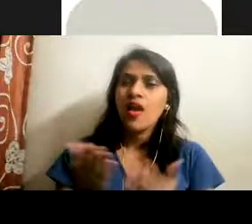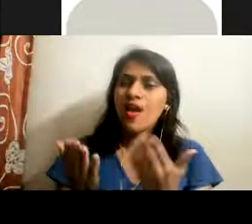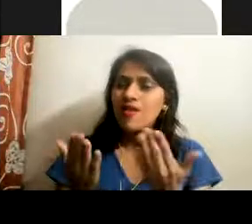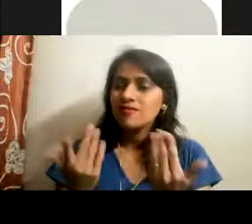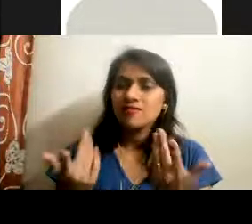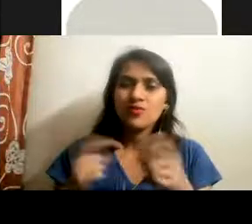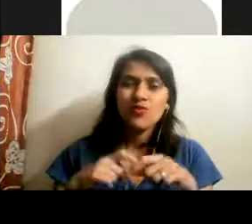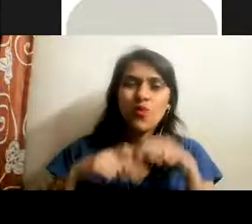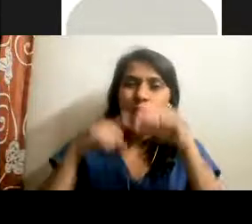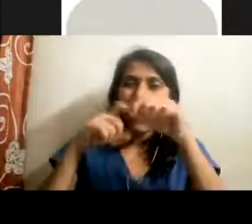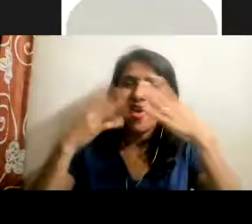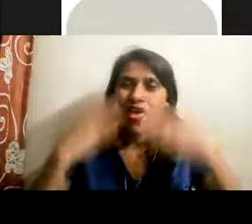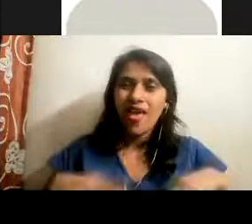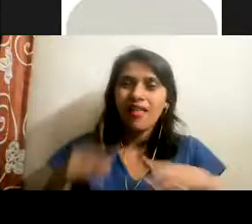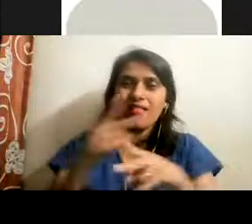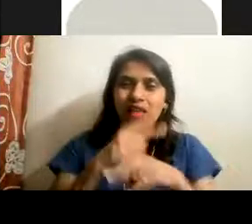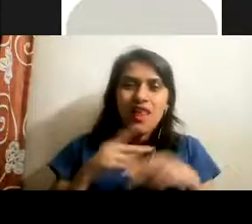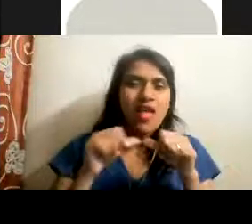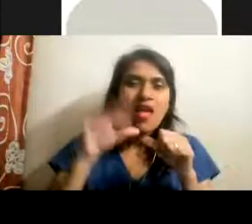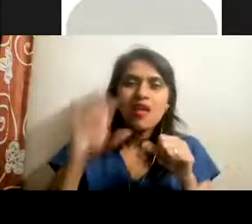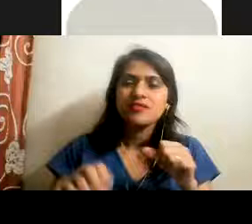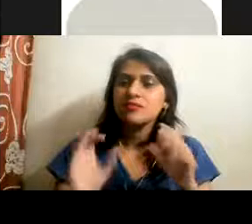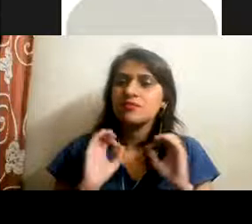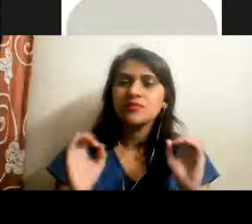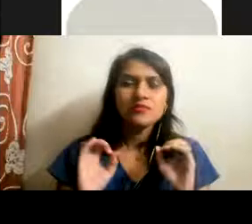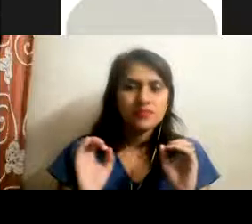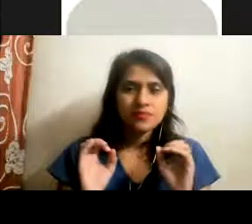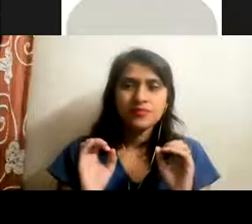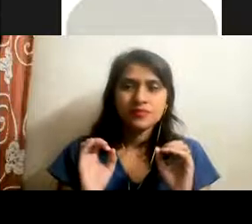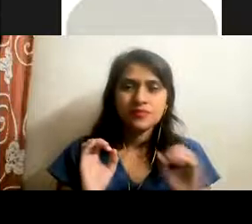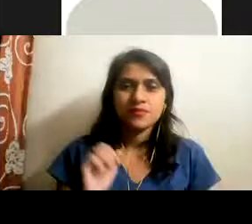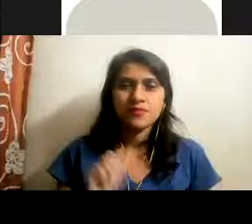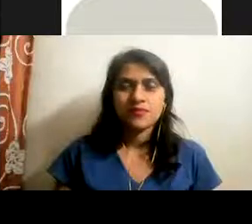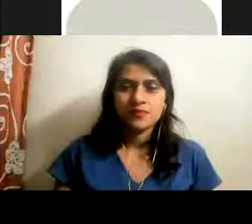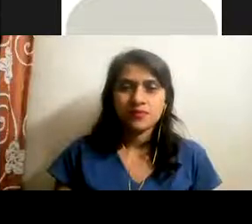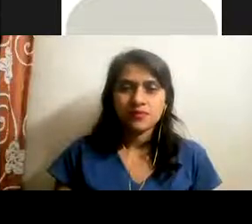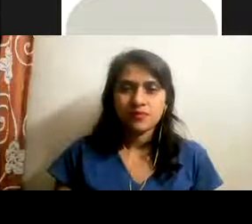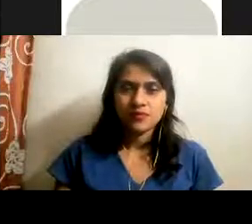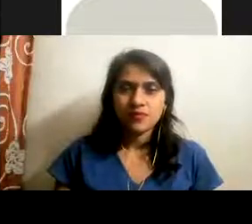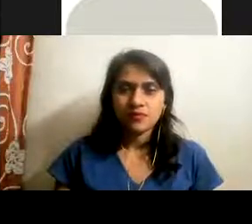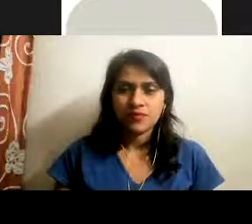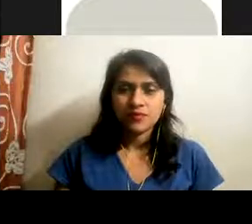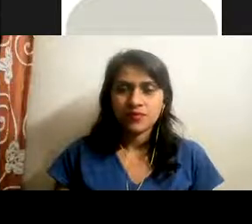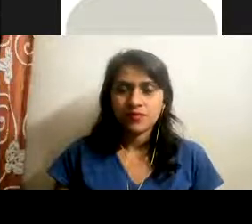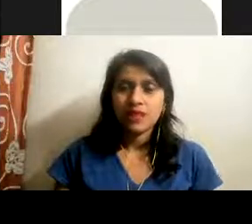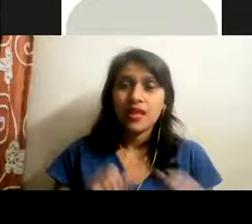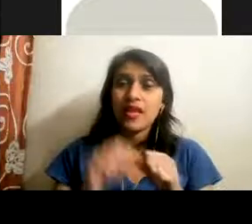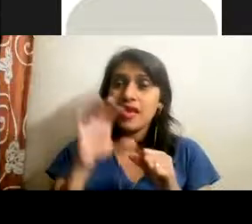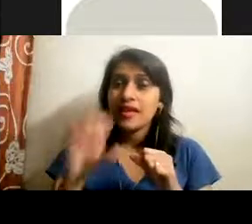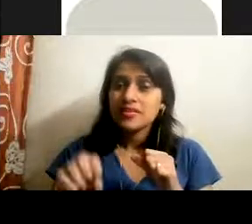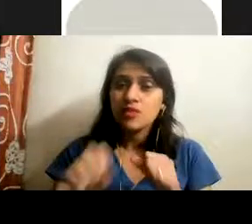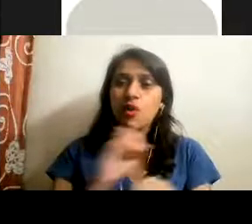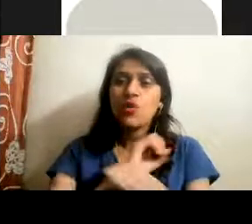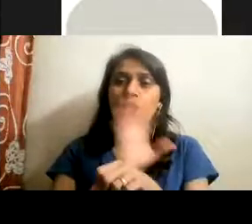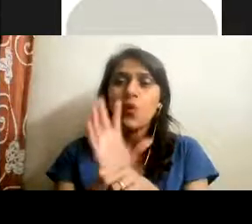for persons with disabilities during the COVID pandemic, as I said earlier. So inaccessible COVID care centers and vaccination programs.